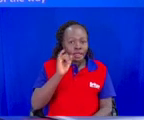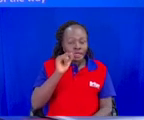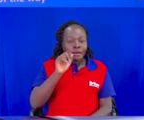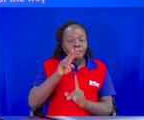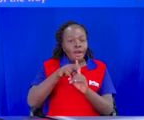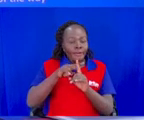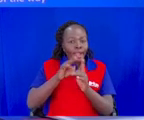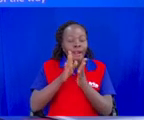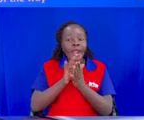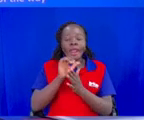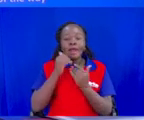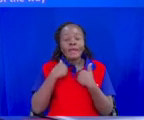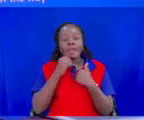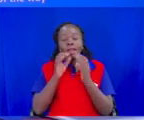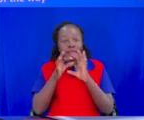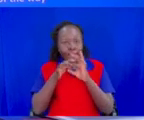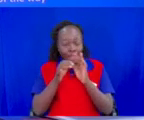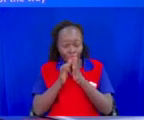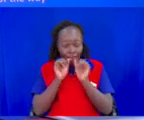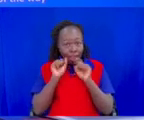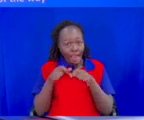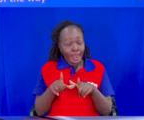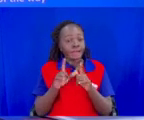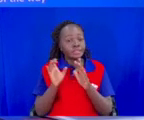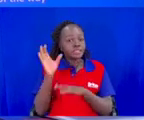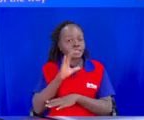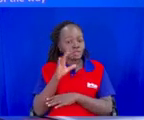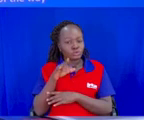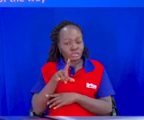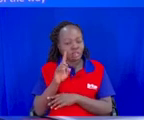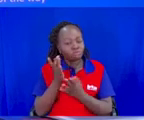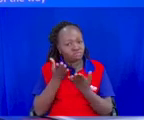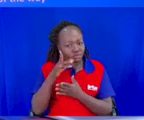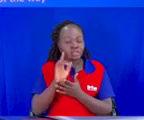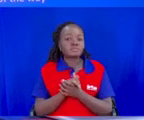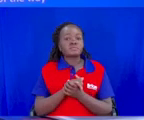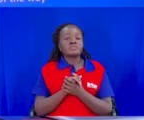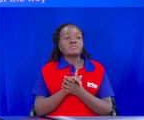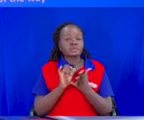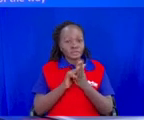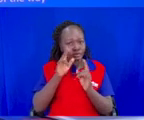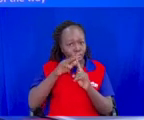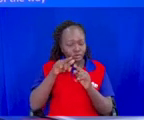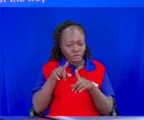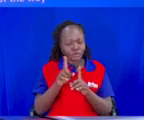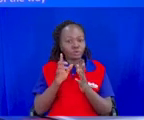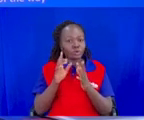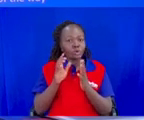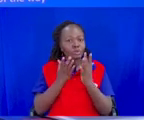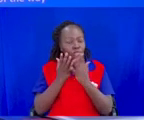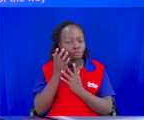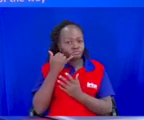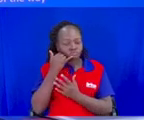Britam portal, which allow customers to be able to self-serve. The Britam app allows you through the mobile phone to be able